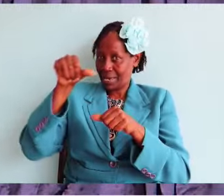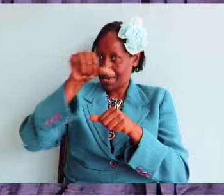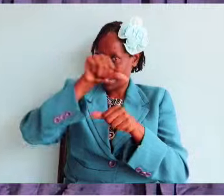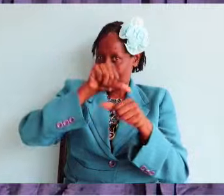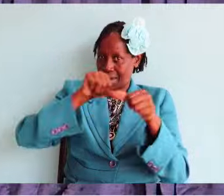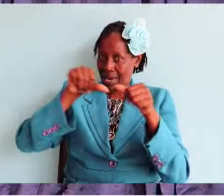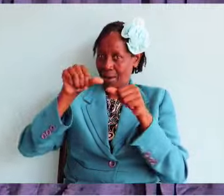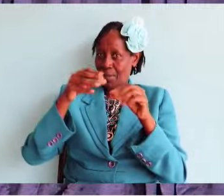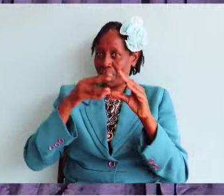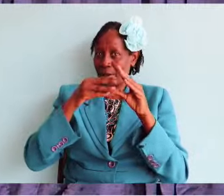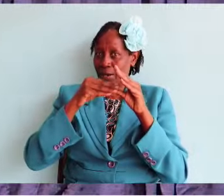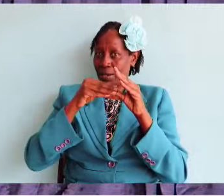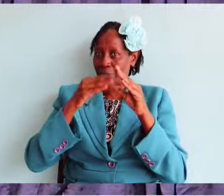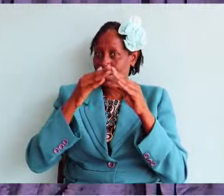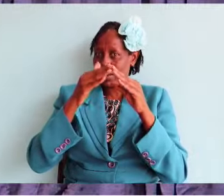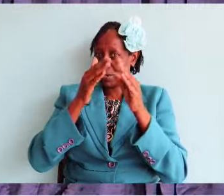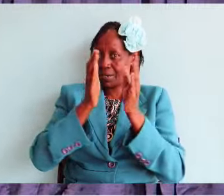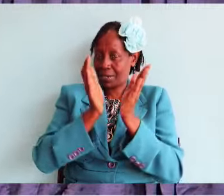the Israelite,